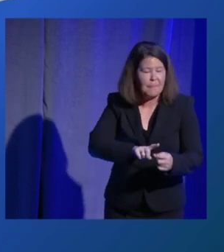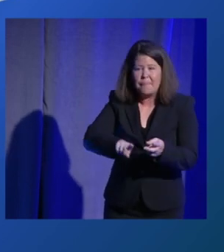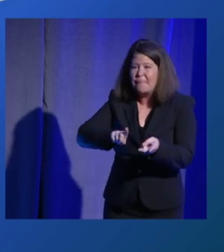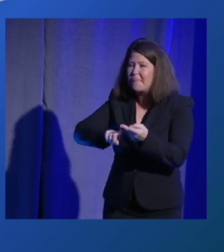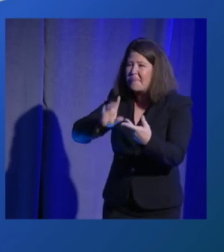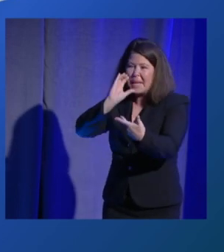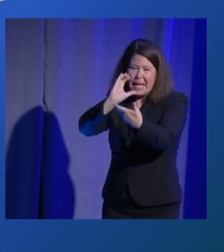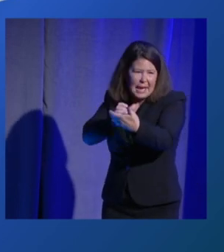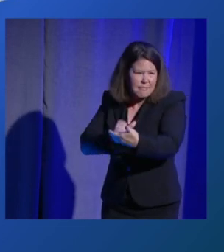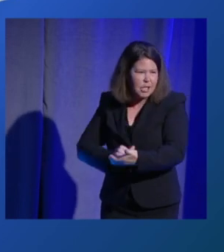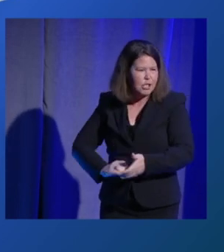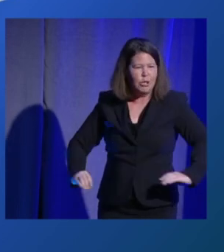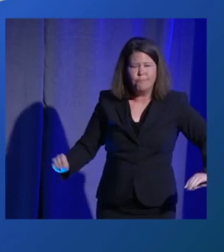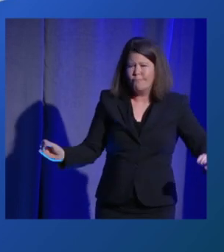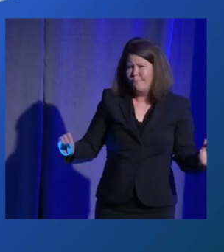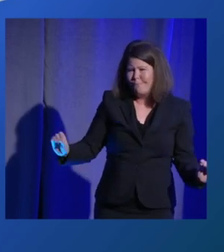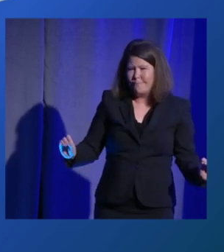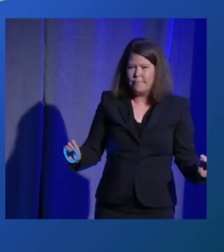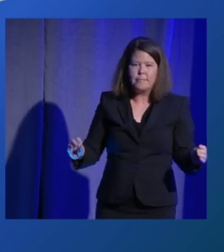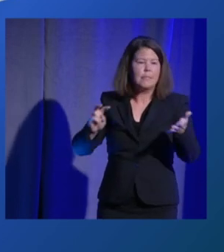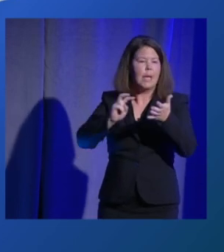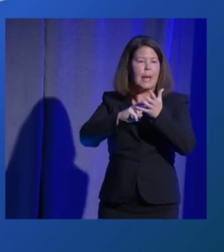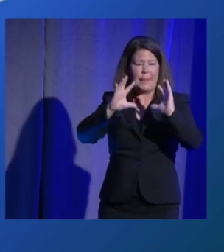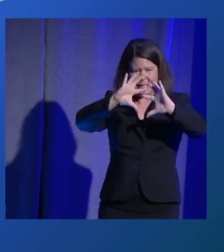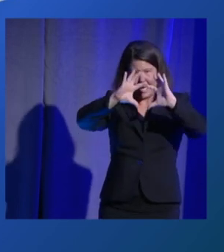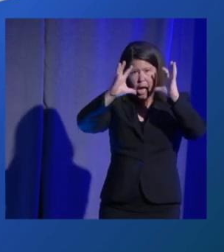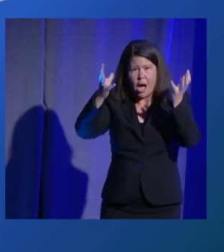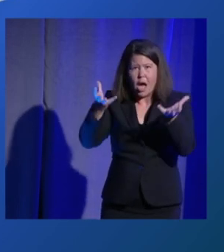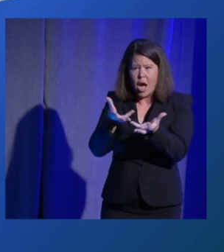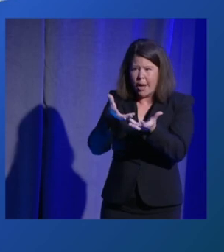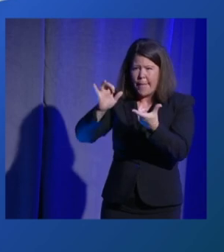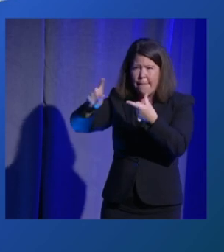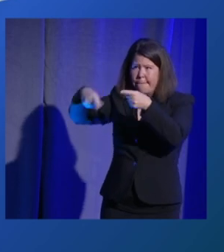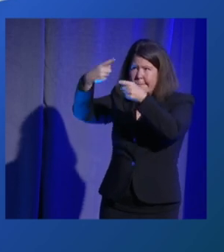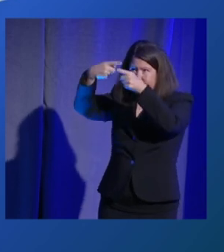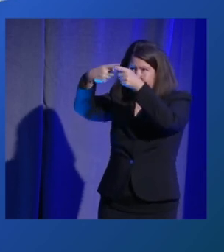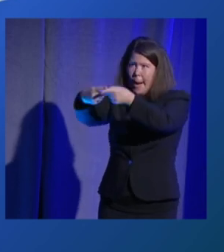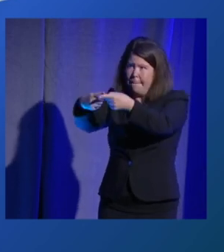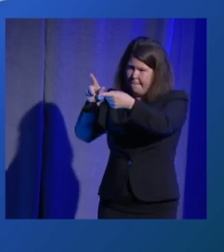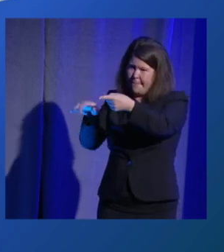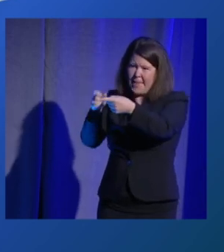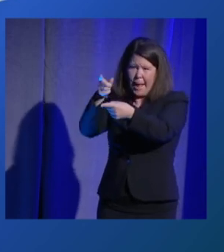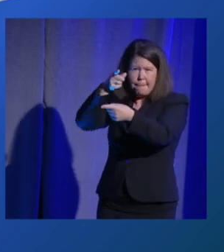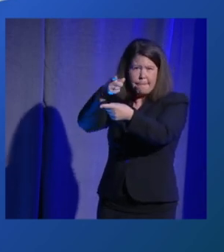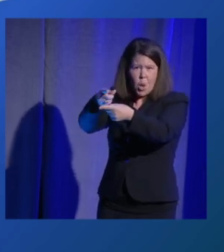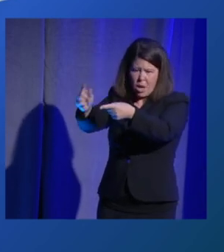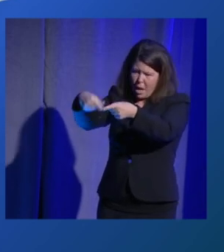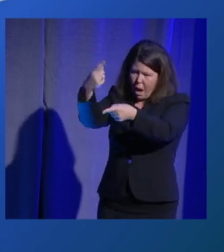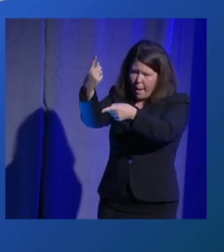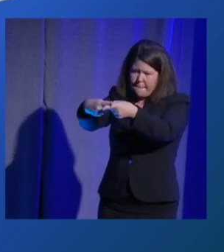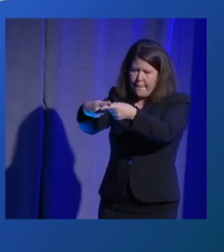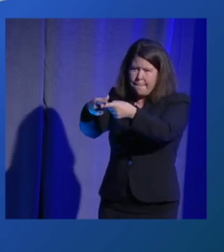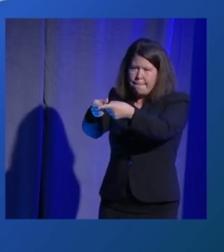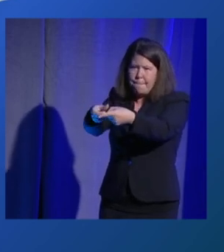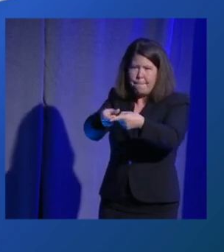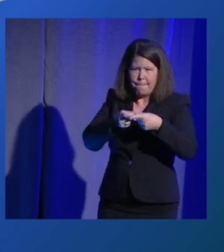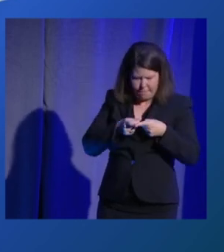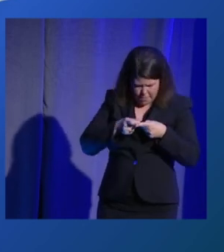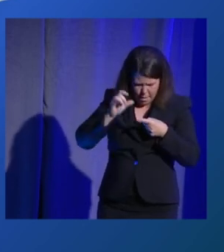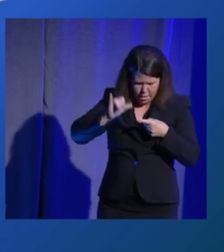any point in space or any region in space this X Y and Z point that we can